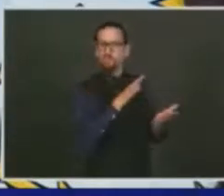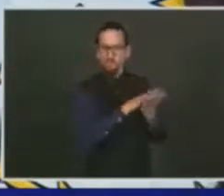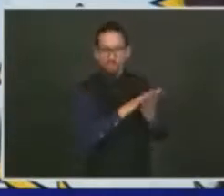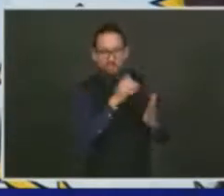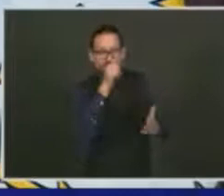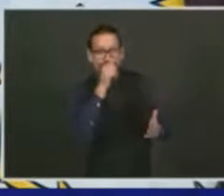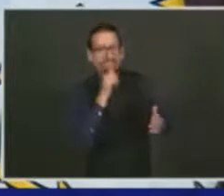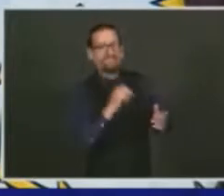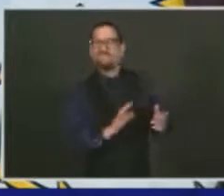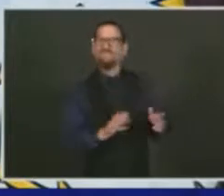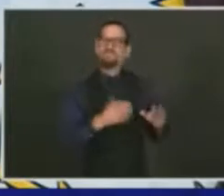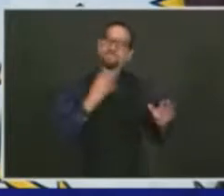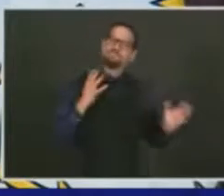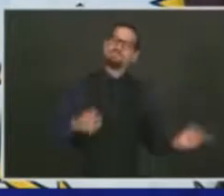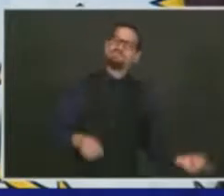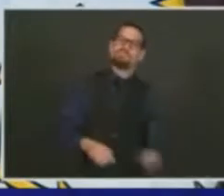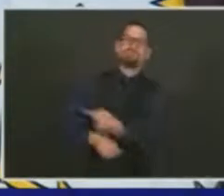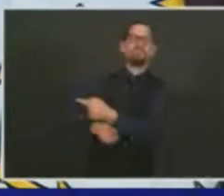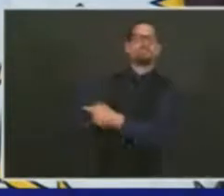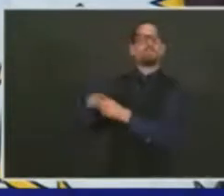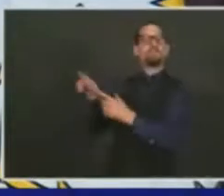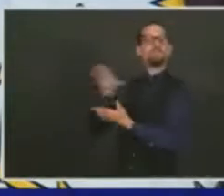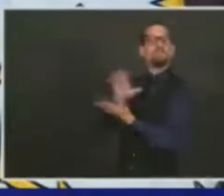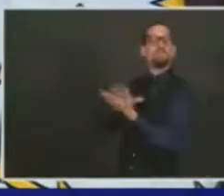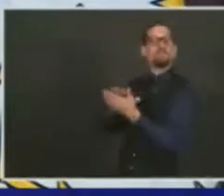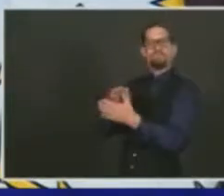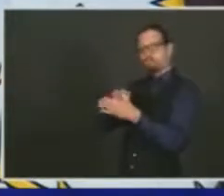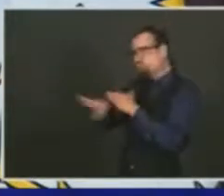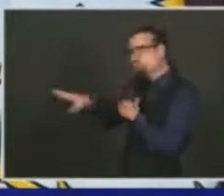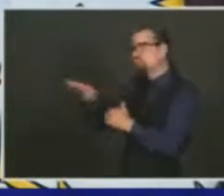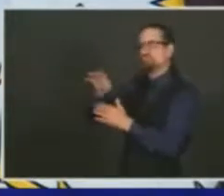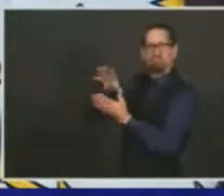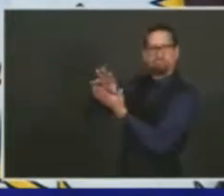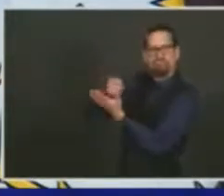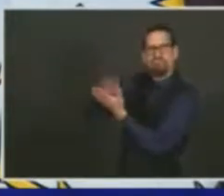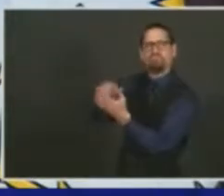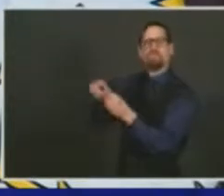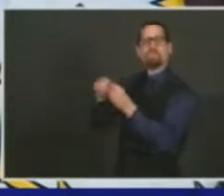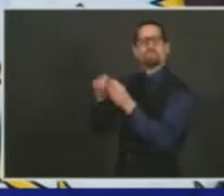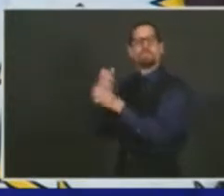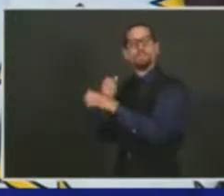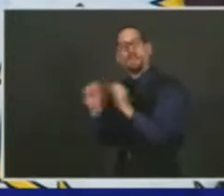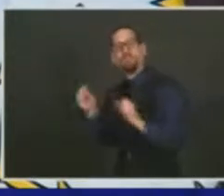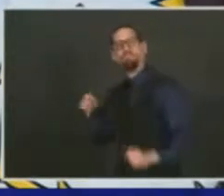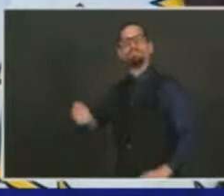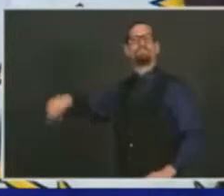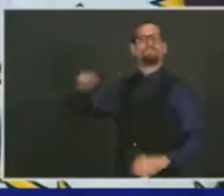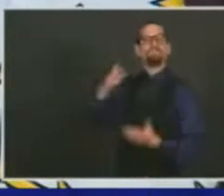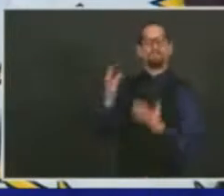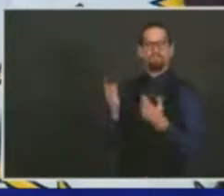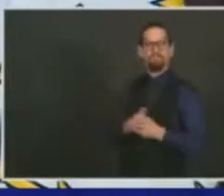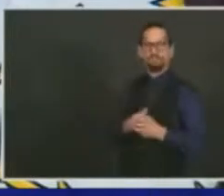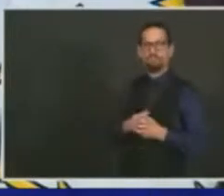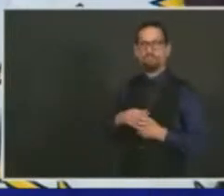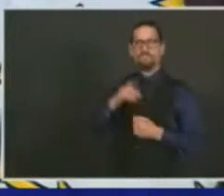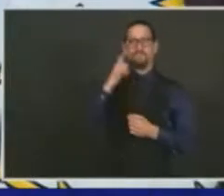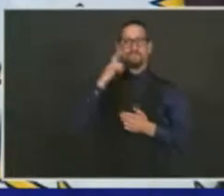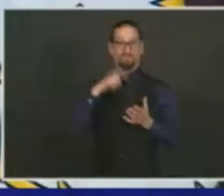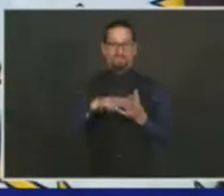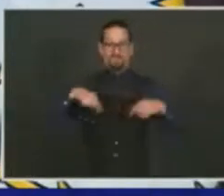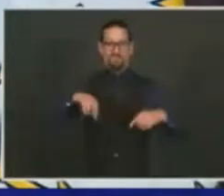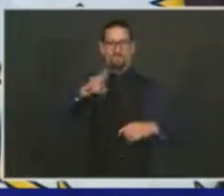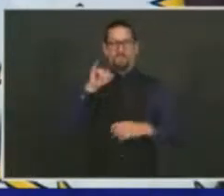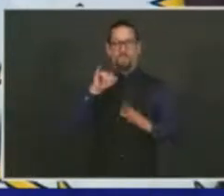And I just would like to share, again, this isn't just Rhode Island. What we are seeing in Rhode Island over these past 7